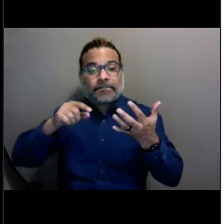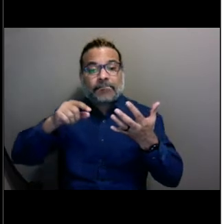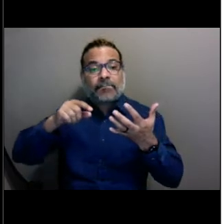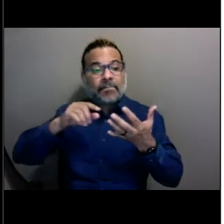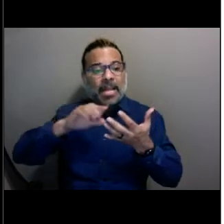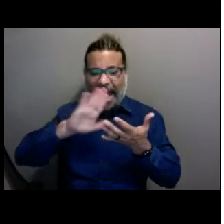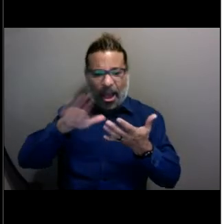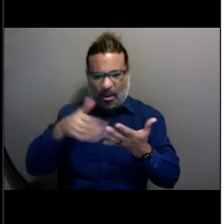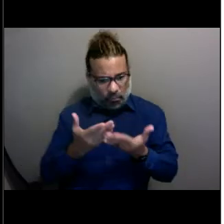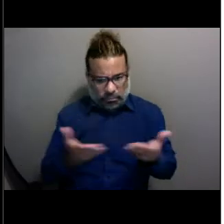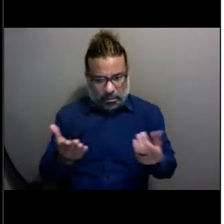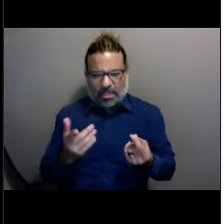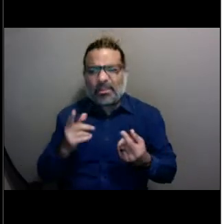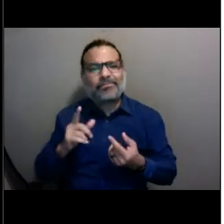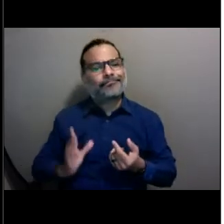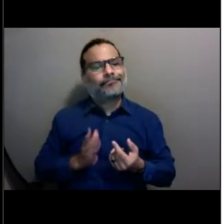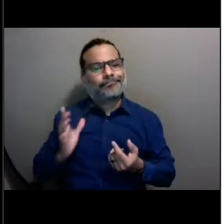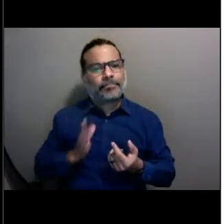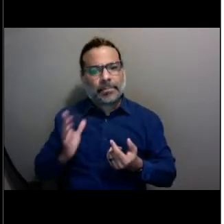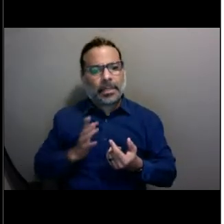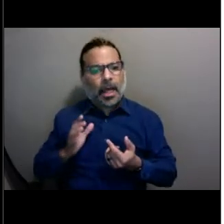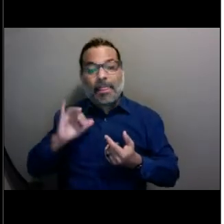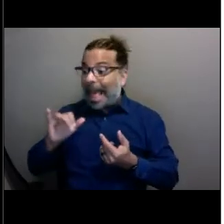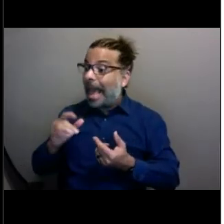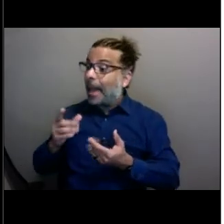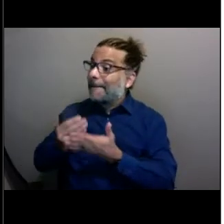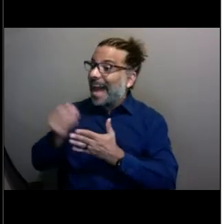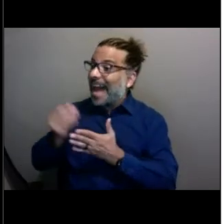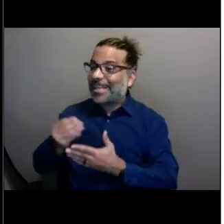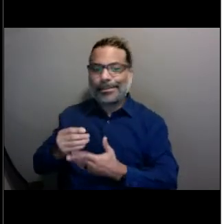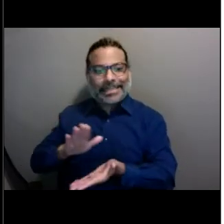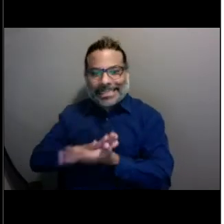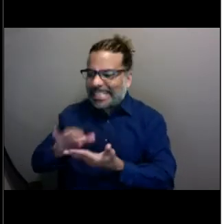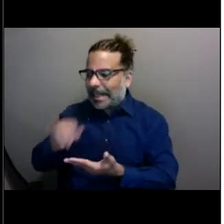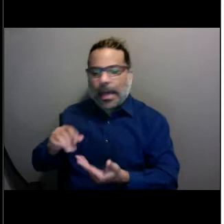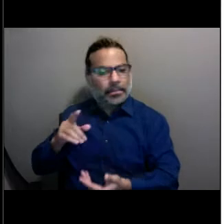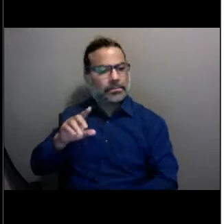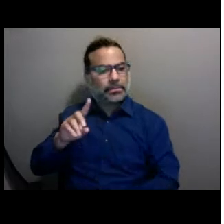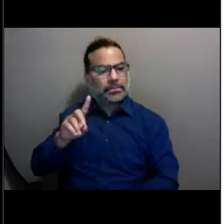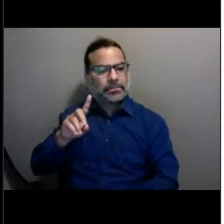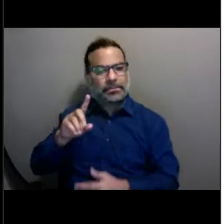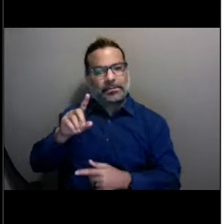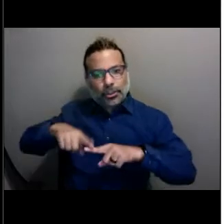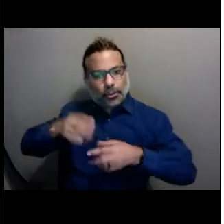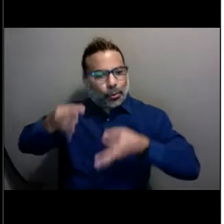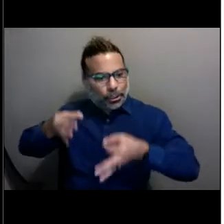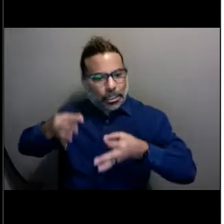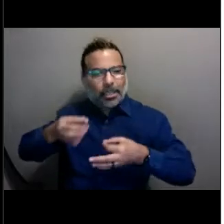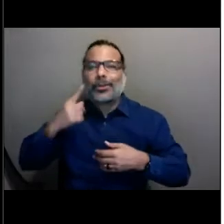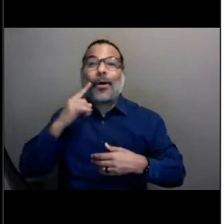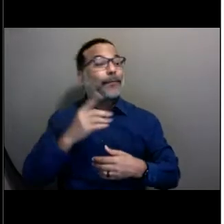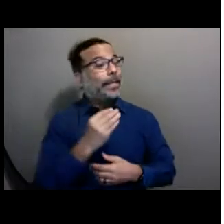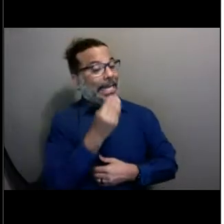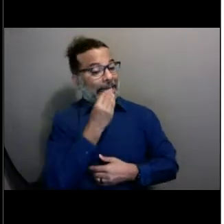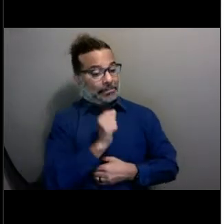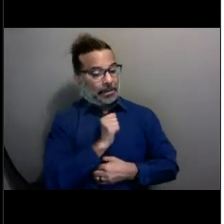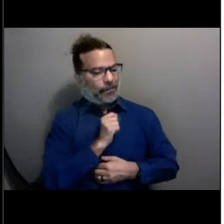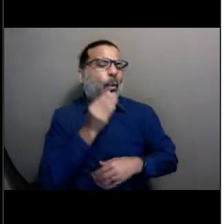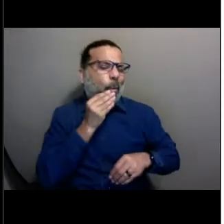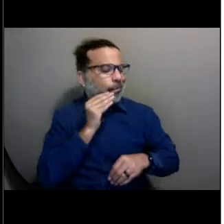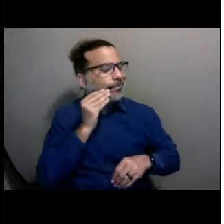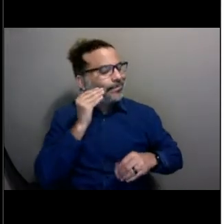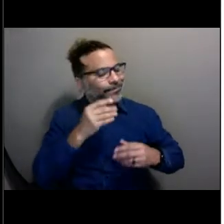or luxury items are considered discretionary income. Let me give you an example. Dining in at home, cooking yourself is supported by